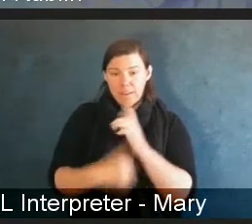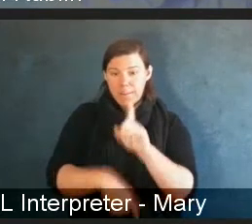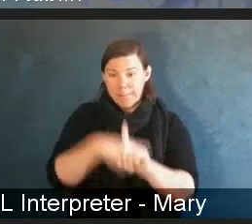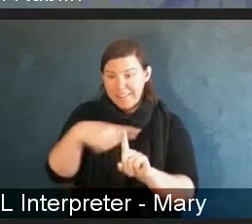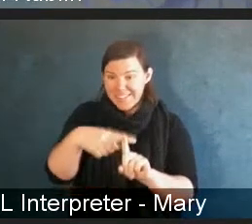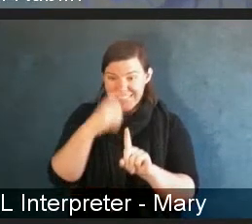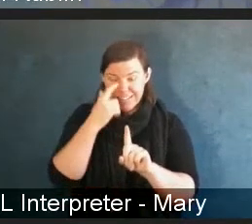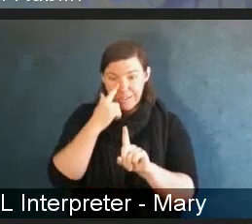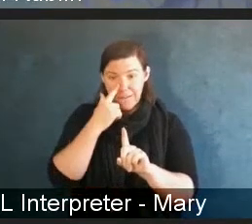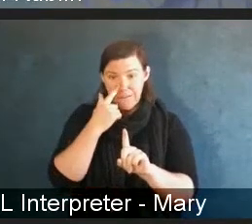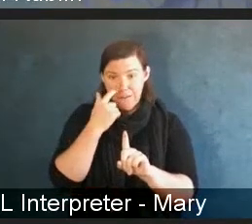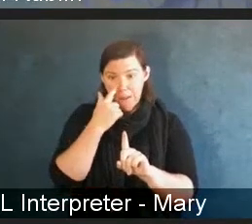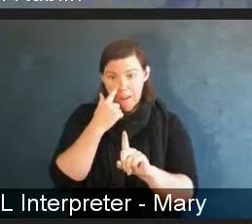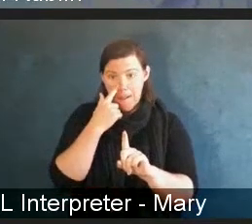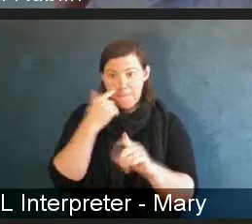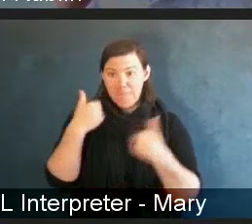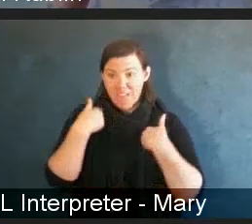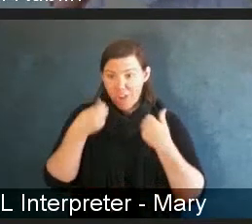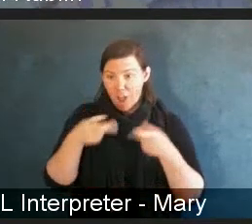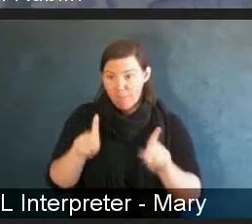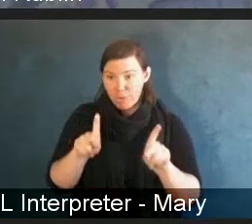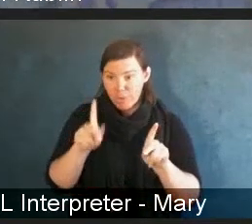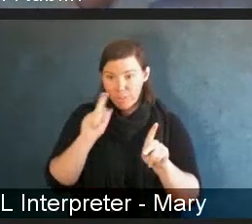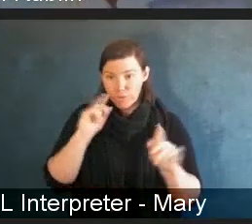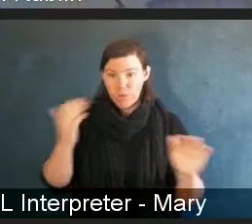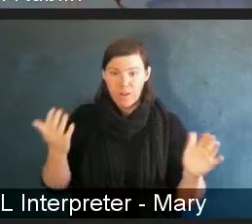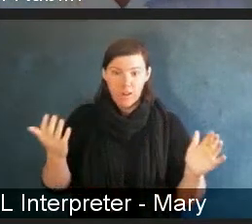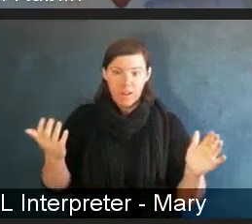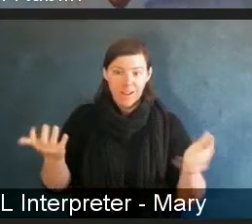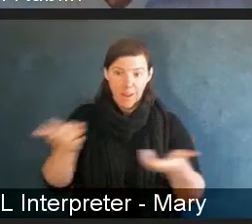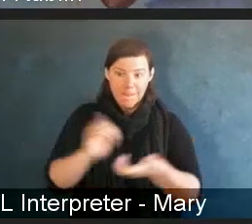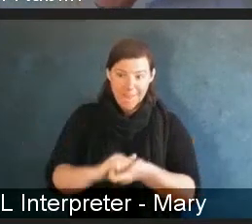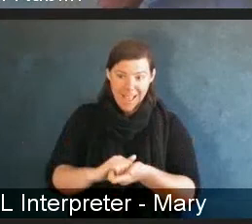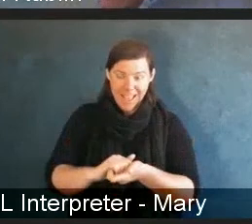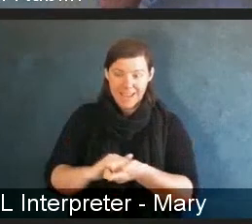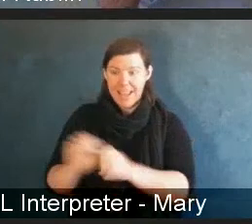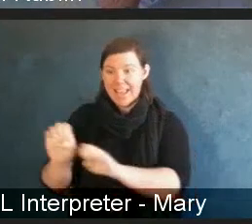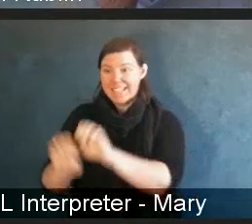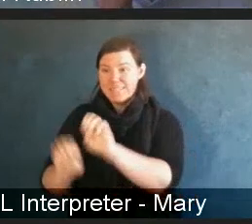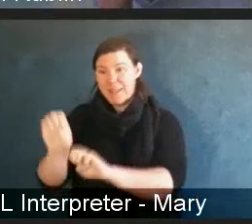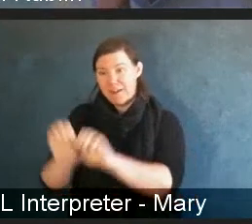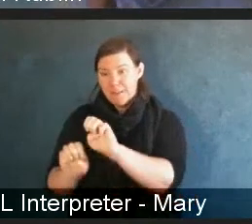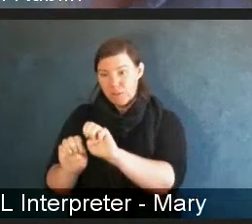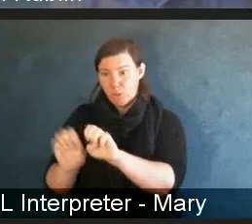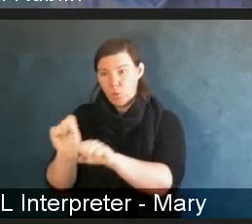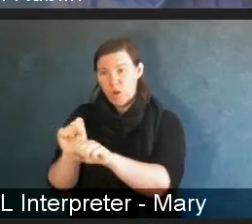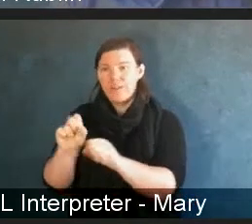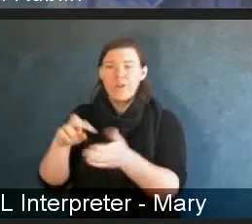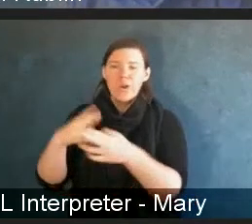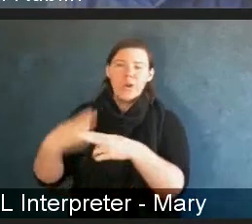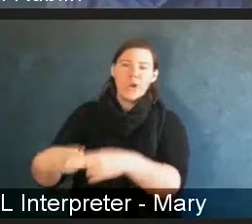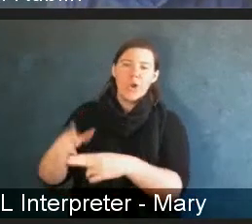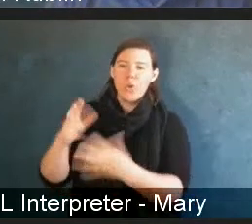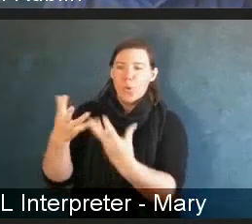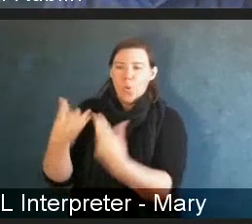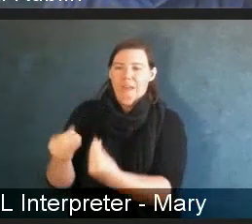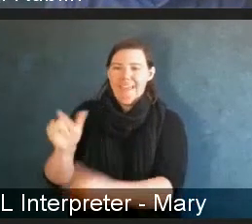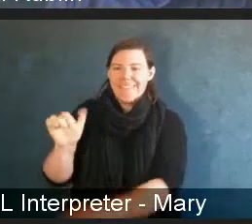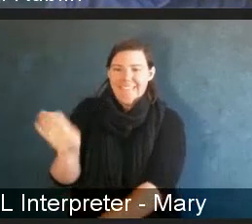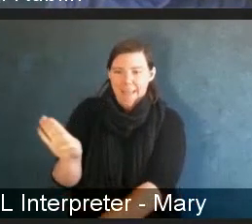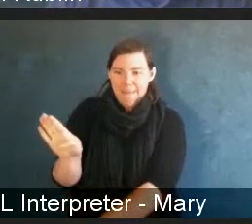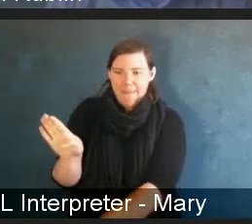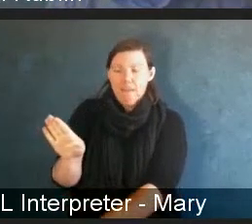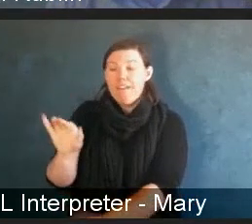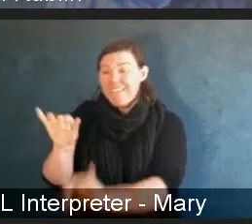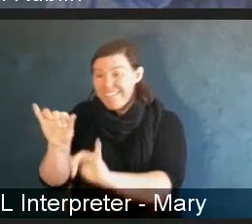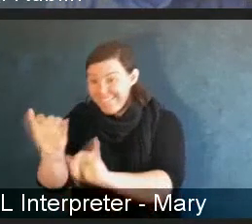combine experimental work, so we call that wet lab work, with the computational work, at the same time. And so that's something that